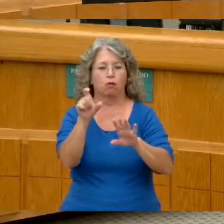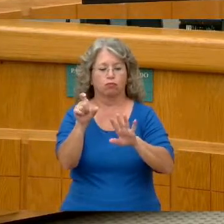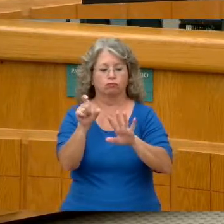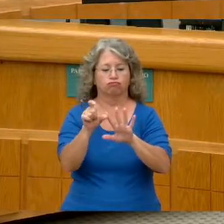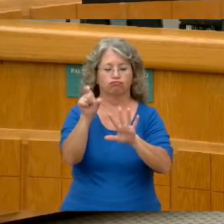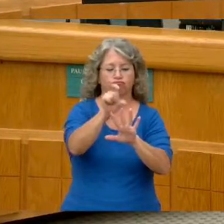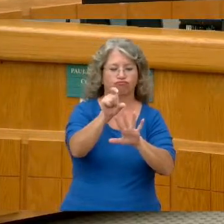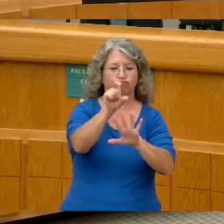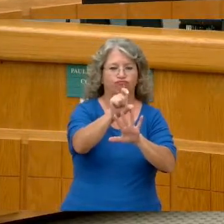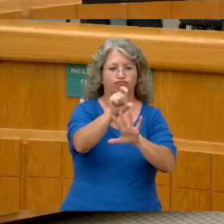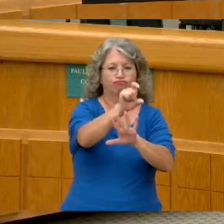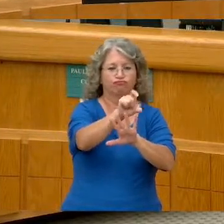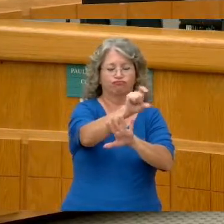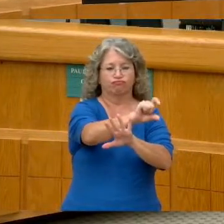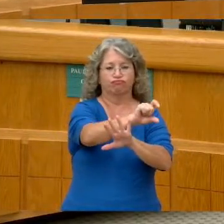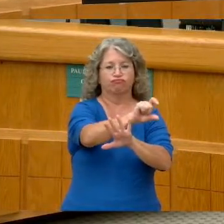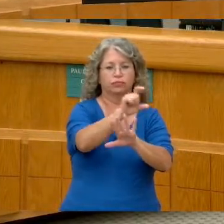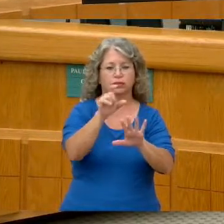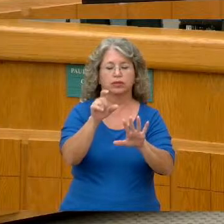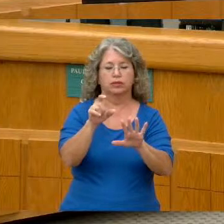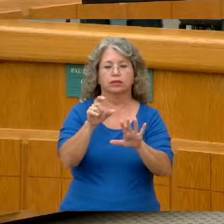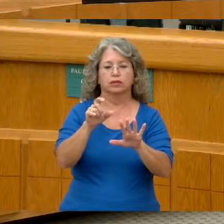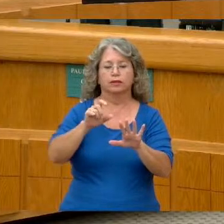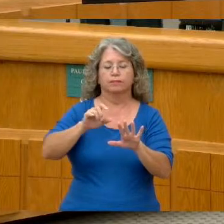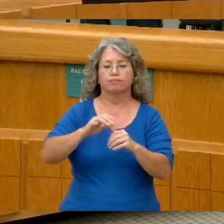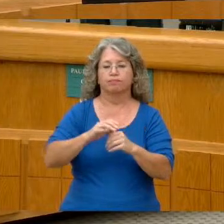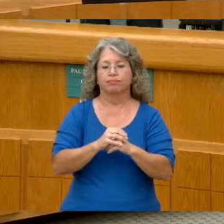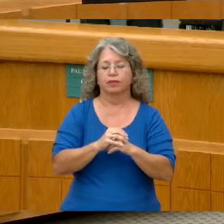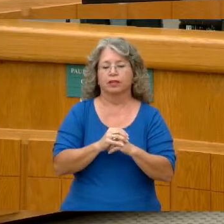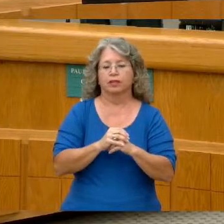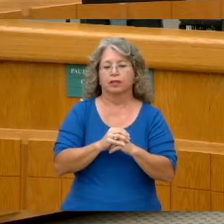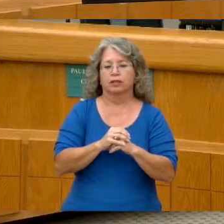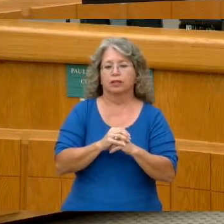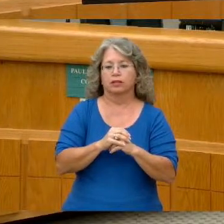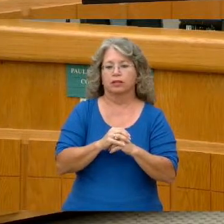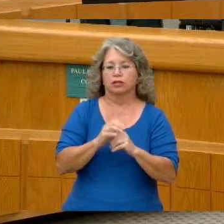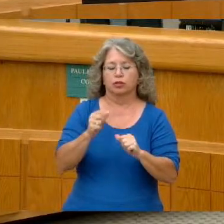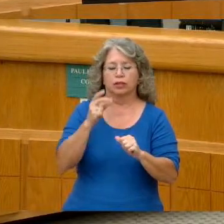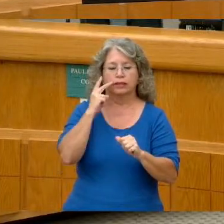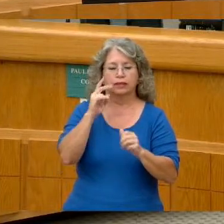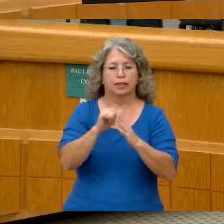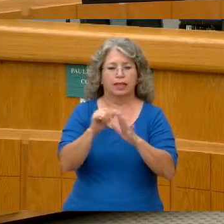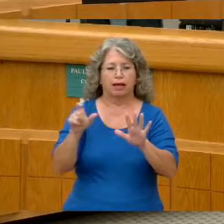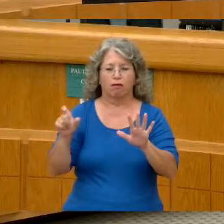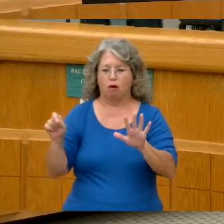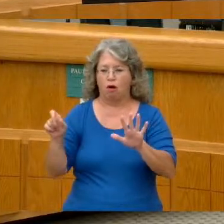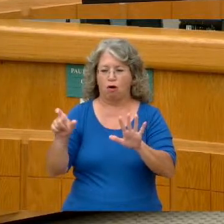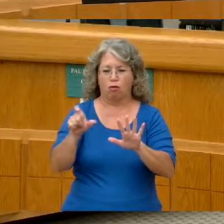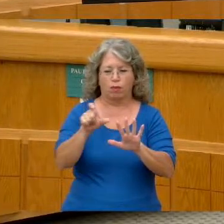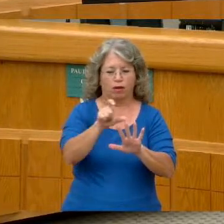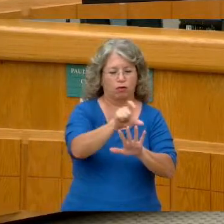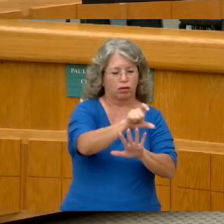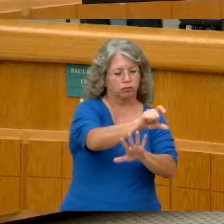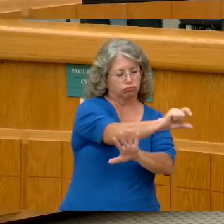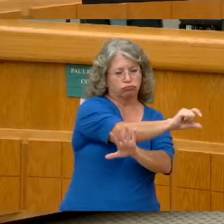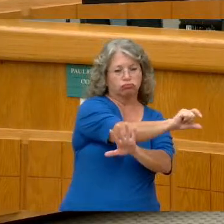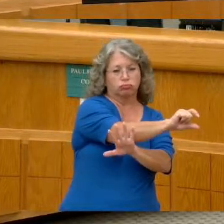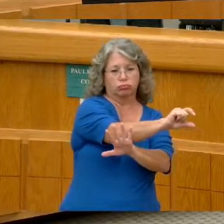the 46, those are the two numbers combined as the actual number. And you see that all the way until August 28th.